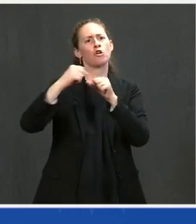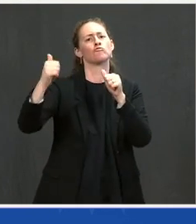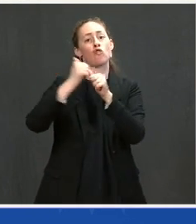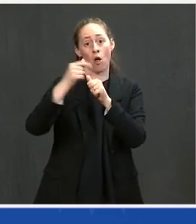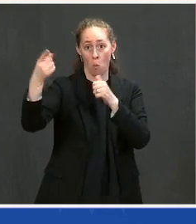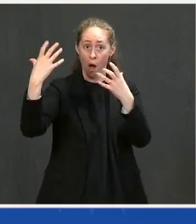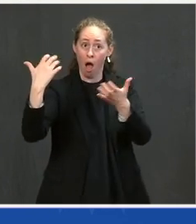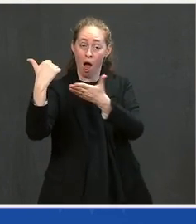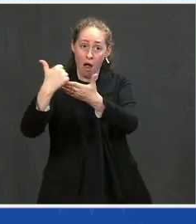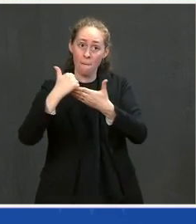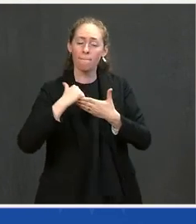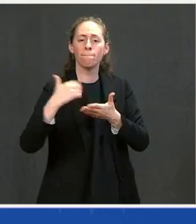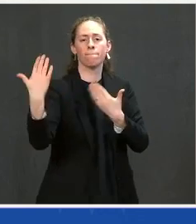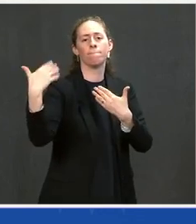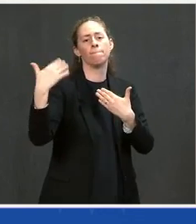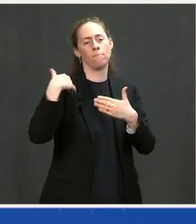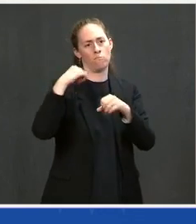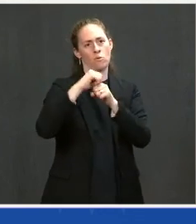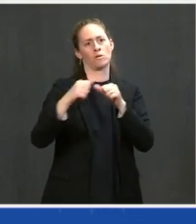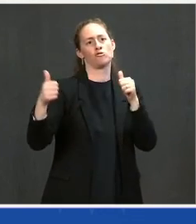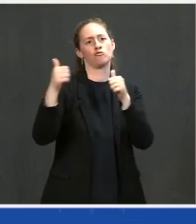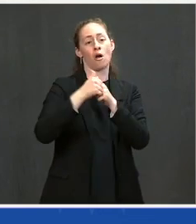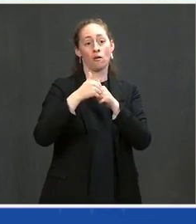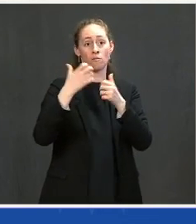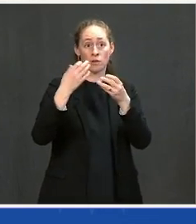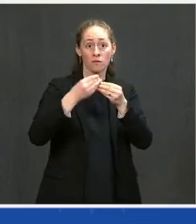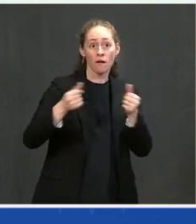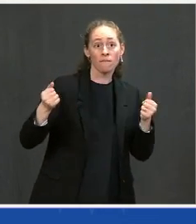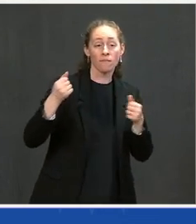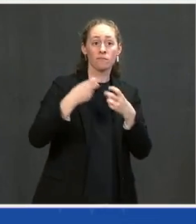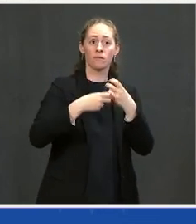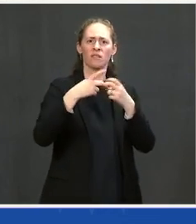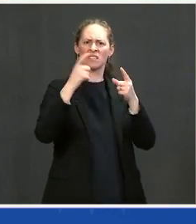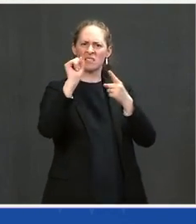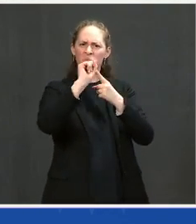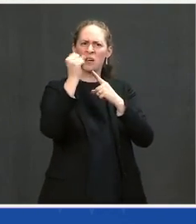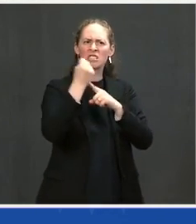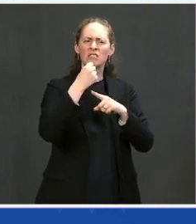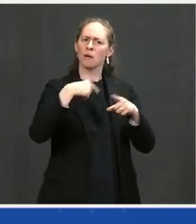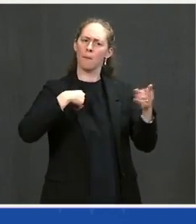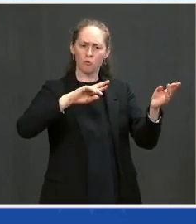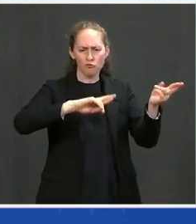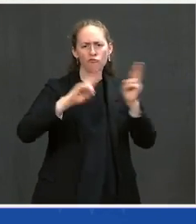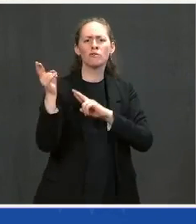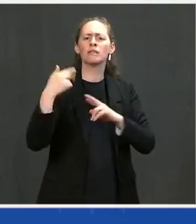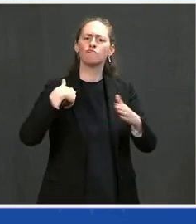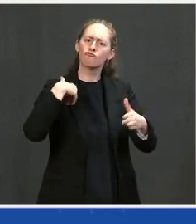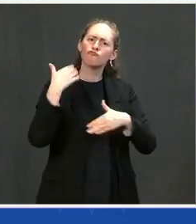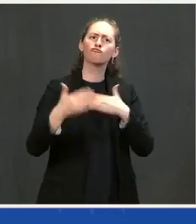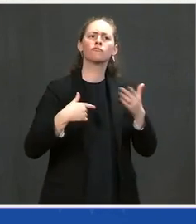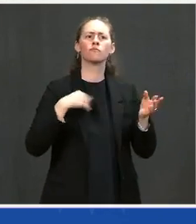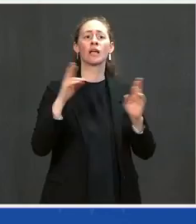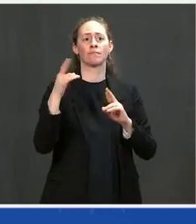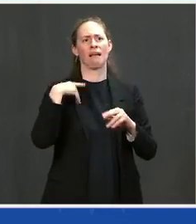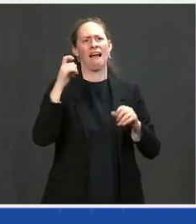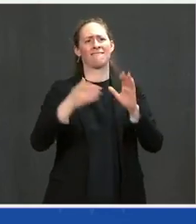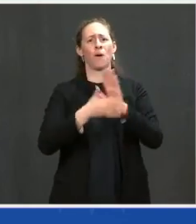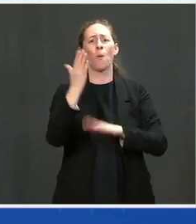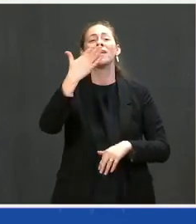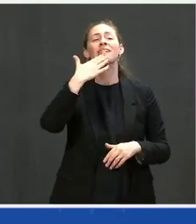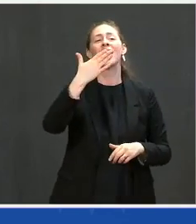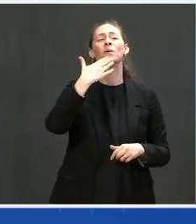problem or make the situation better. But folks, I'm going. Thank you very, very much. I appreciate it. Thank you.